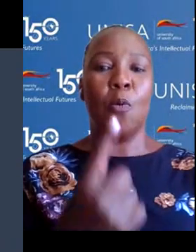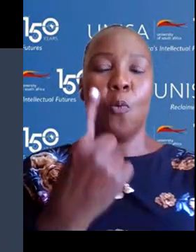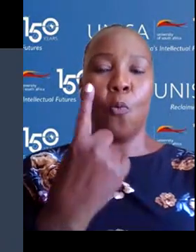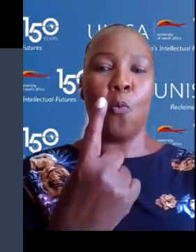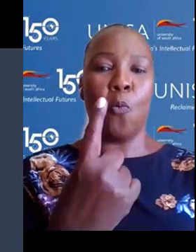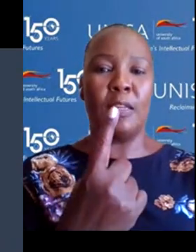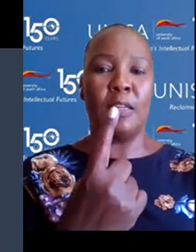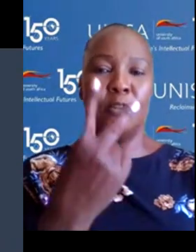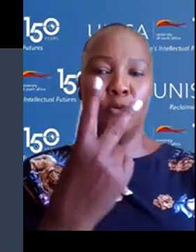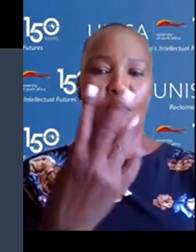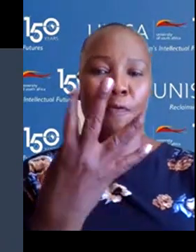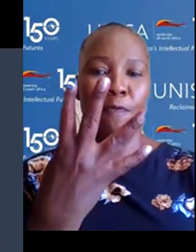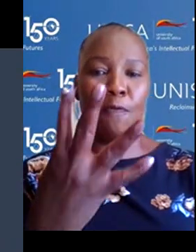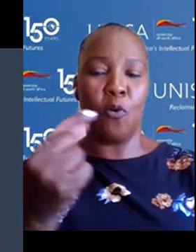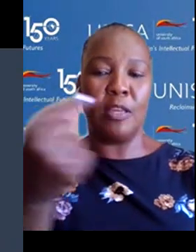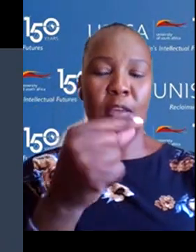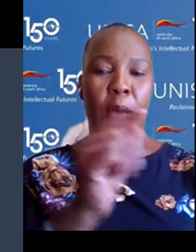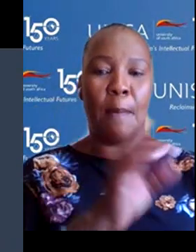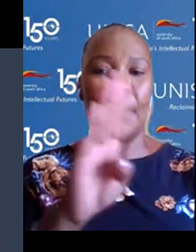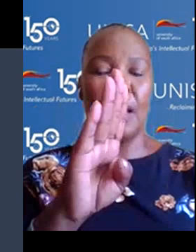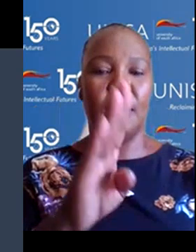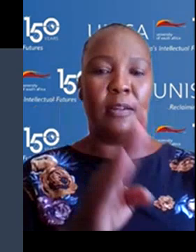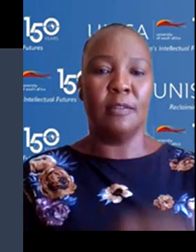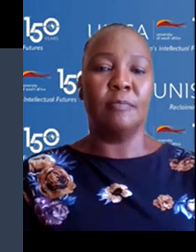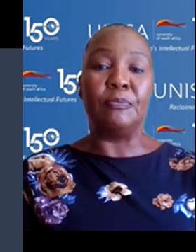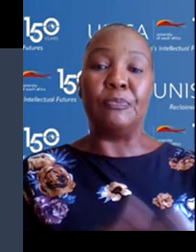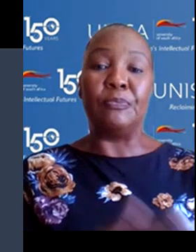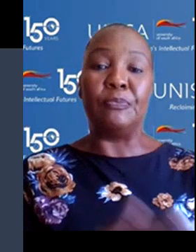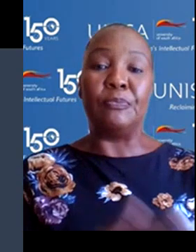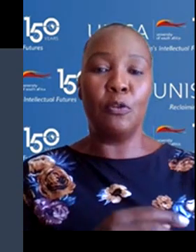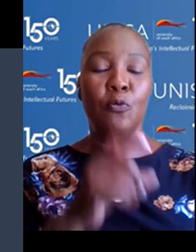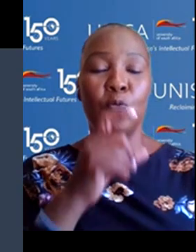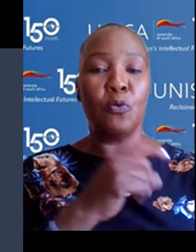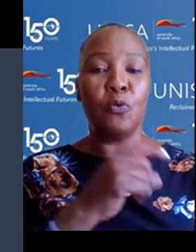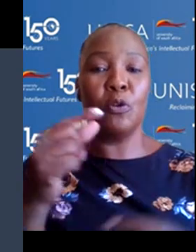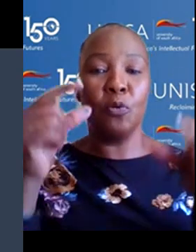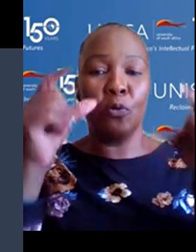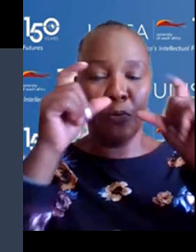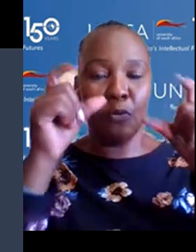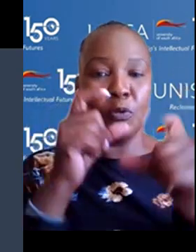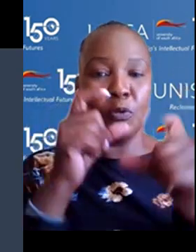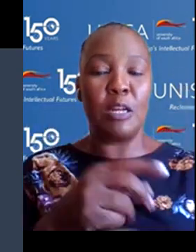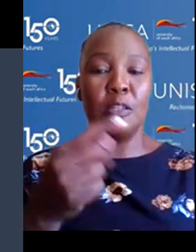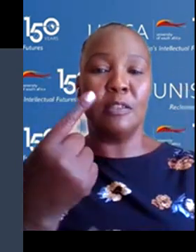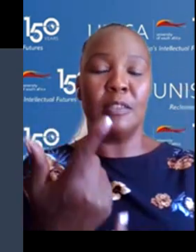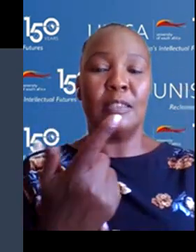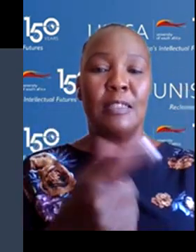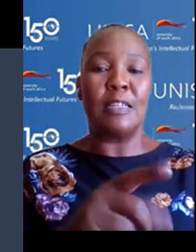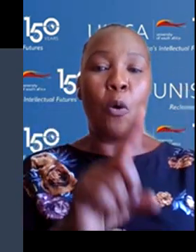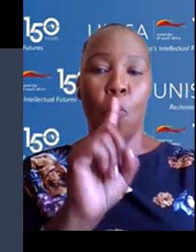1,024 gigabytes. That's very close. So if you use Google, it's going to say 1,000, but it does have a little note saying